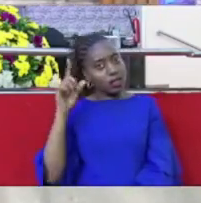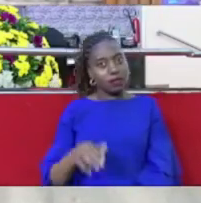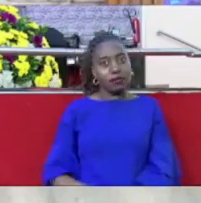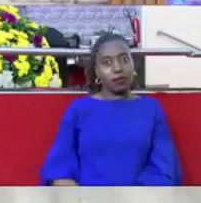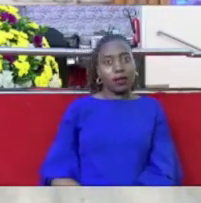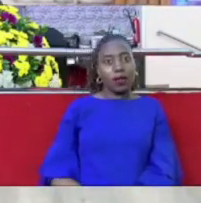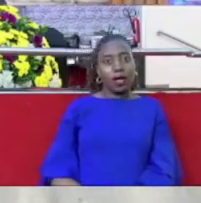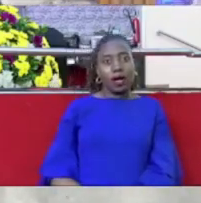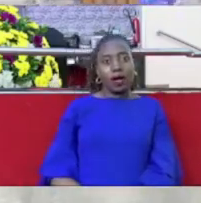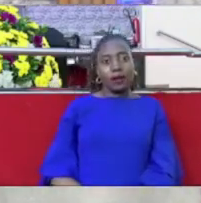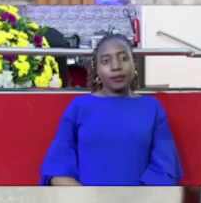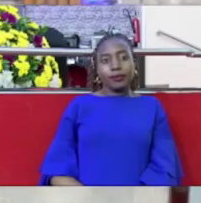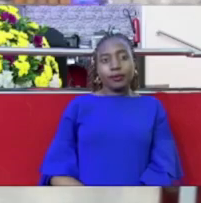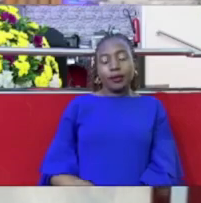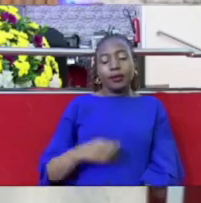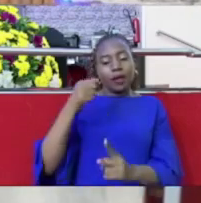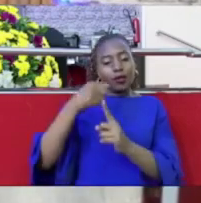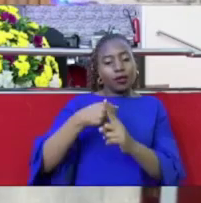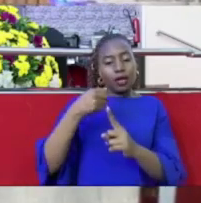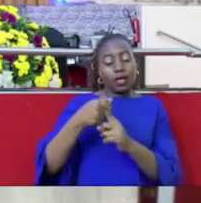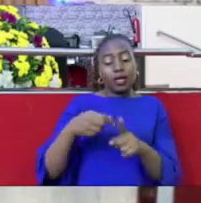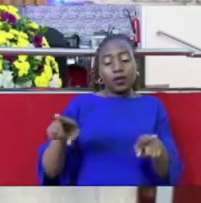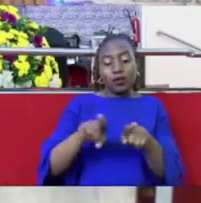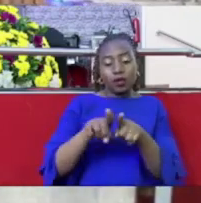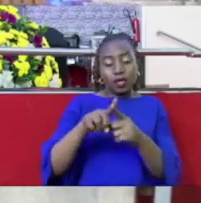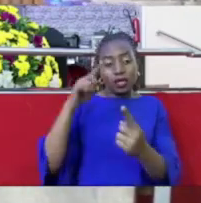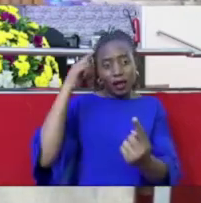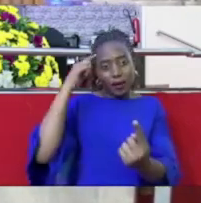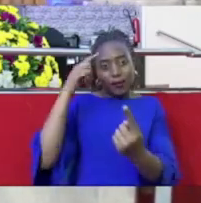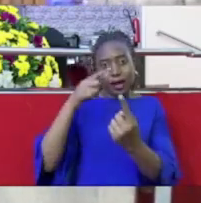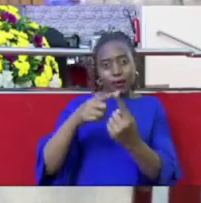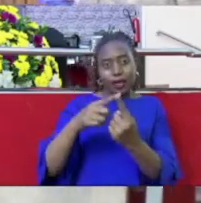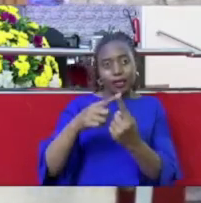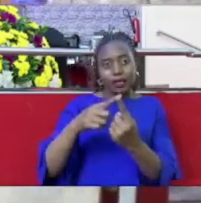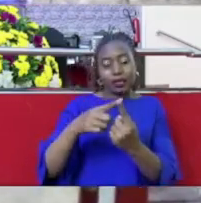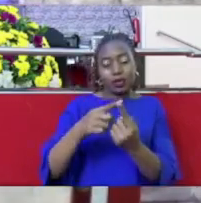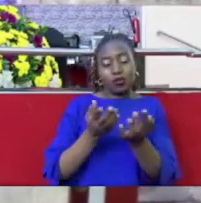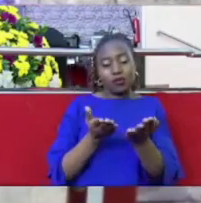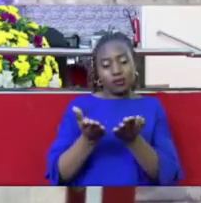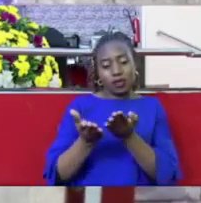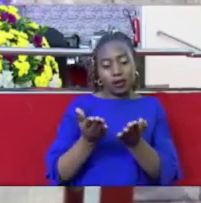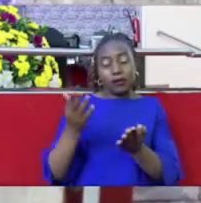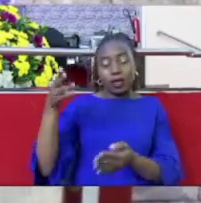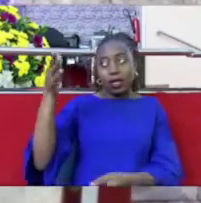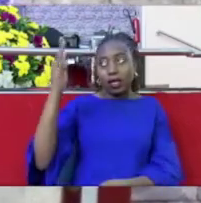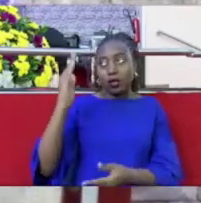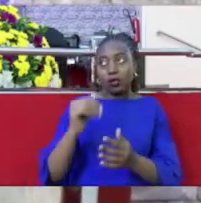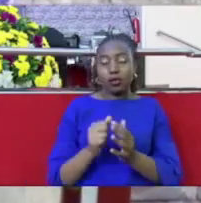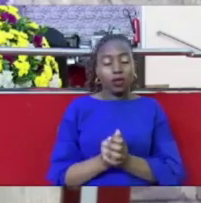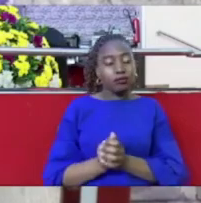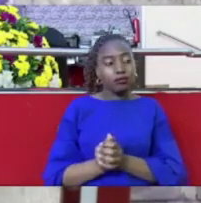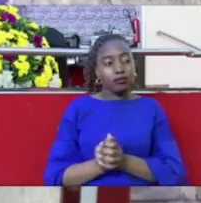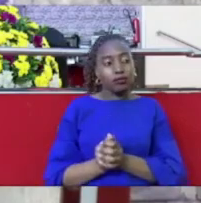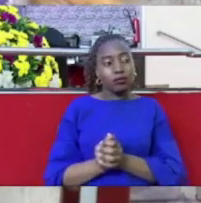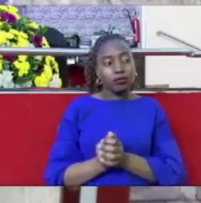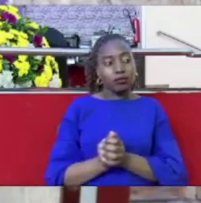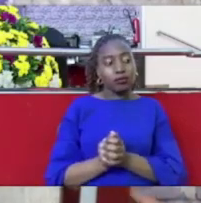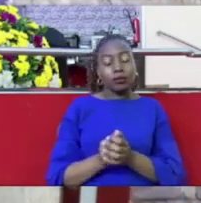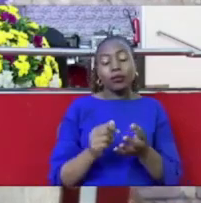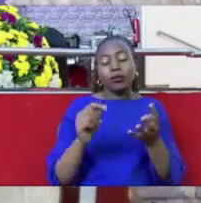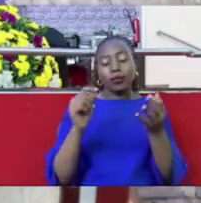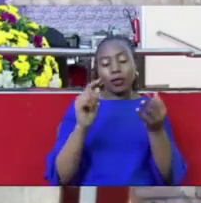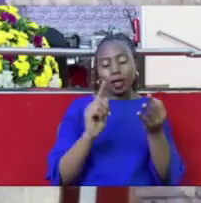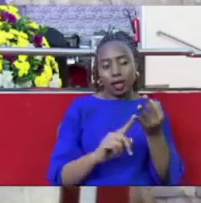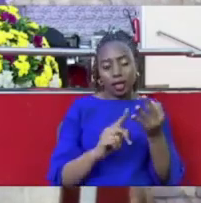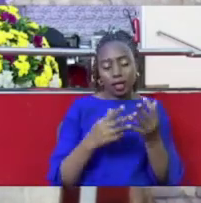purpose. Tukitembea kwa kusudi ambalo ni sawa. To worship the Lord. Kumwabudu huyu Mungu. The third point why sometimes prayer do